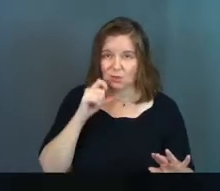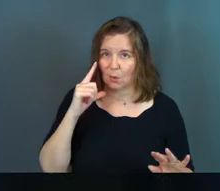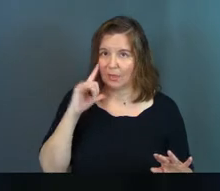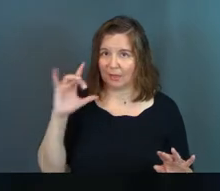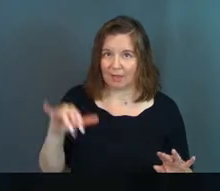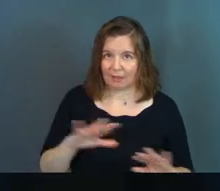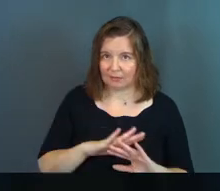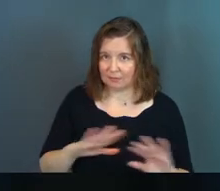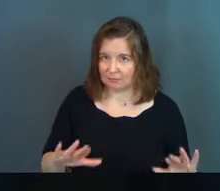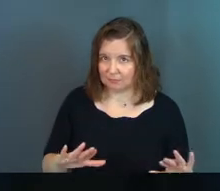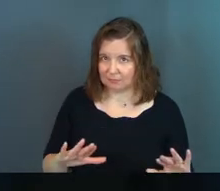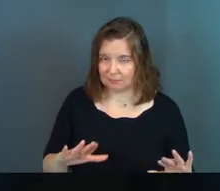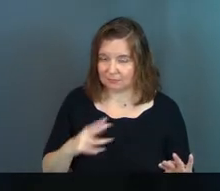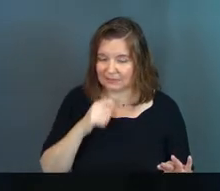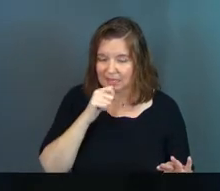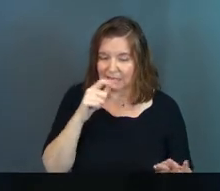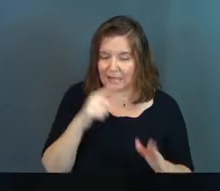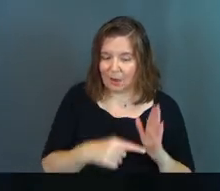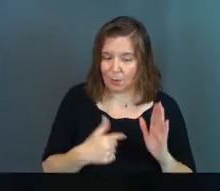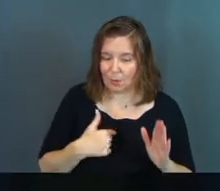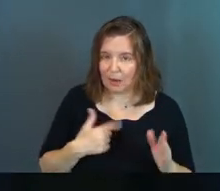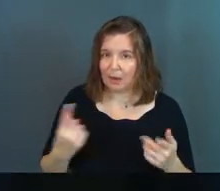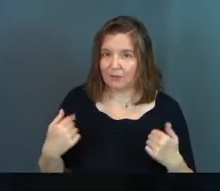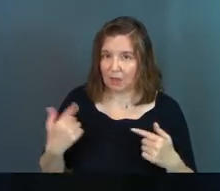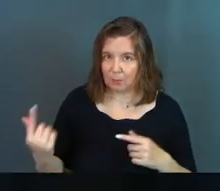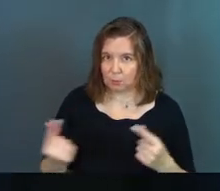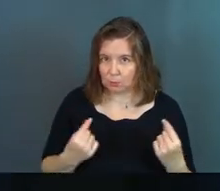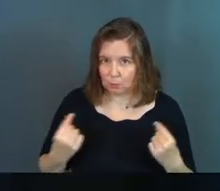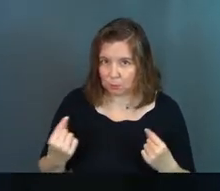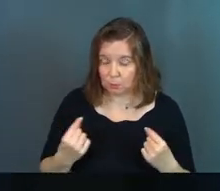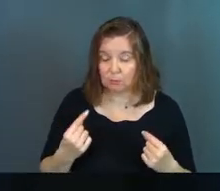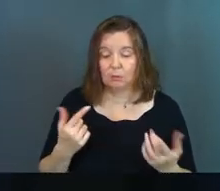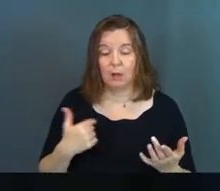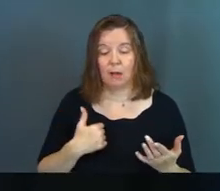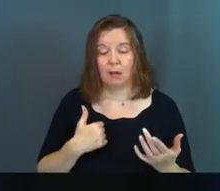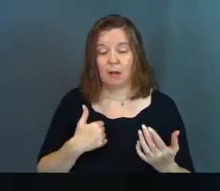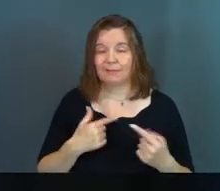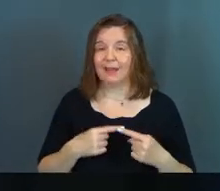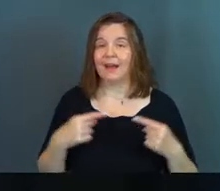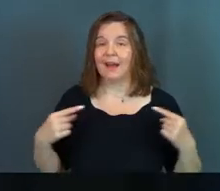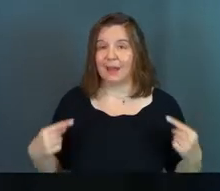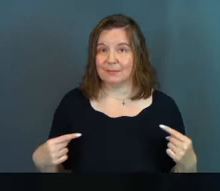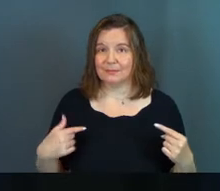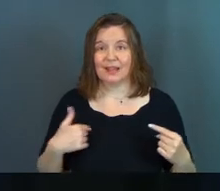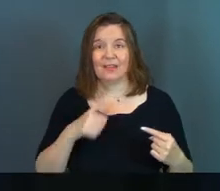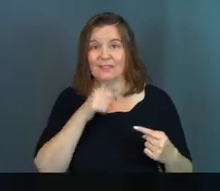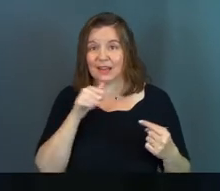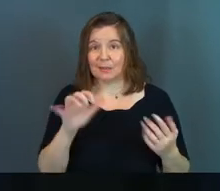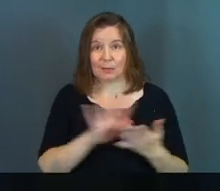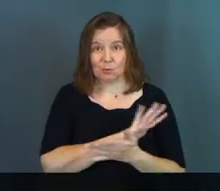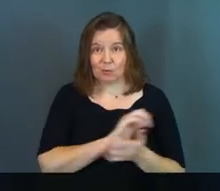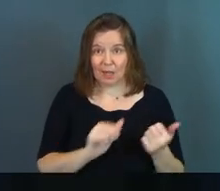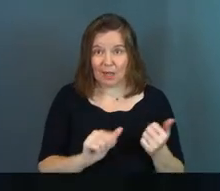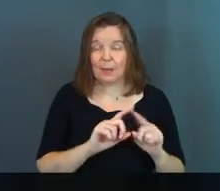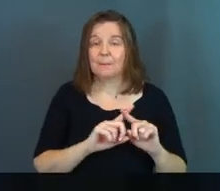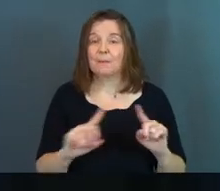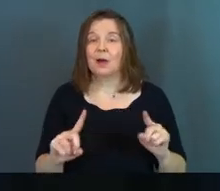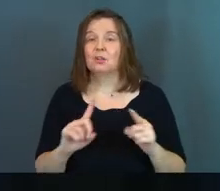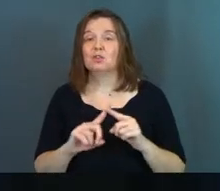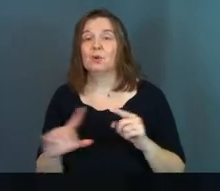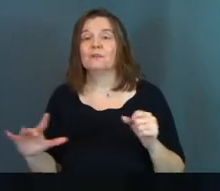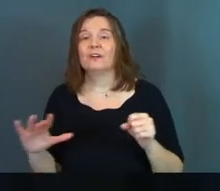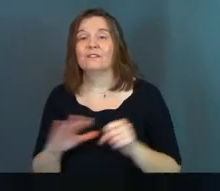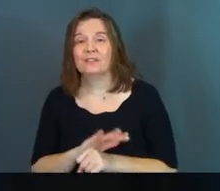think that. Don't take that. That's not what I have come to do. In fact, I've come to the opposite. He says, I have not come to abolish them, but